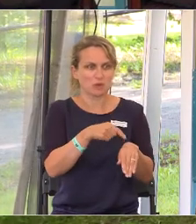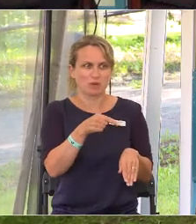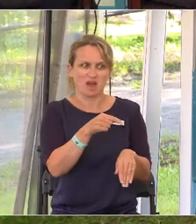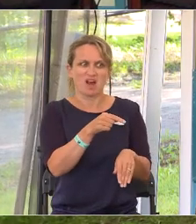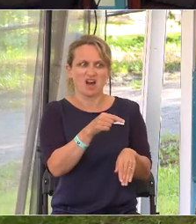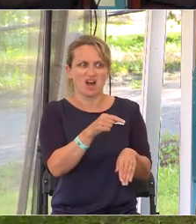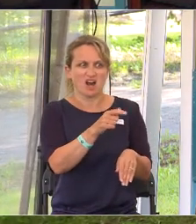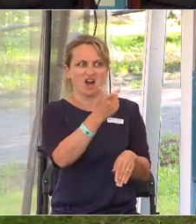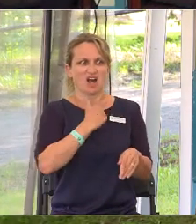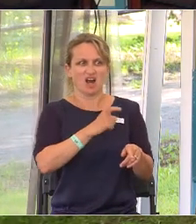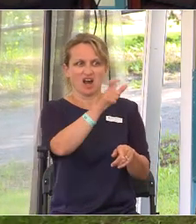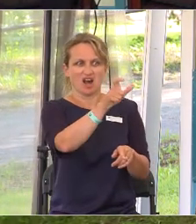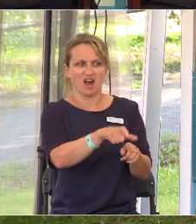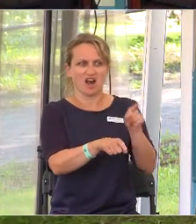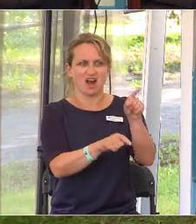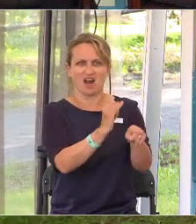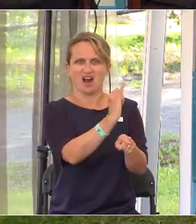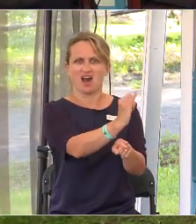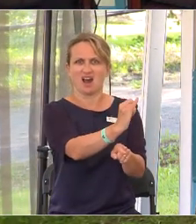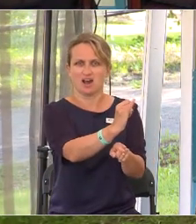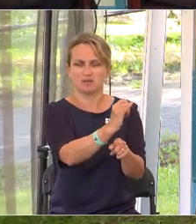things that are joke and horror from them.